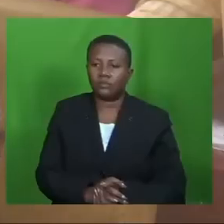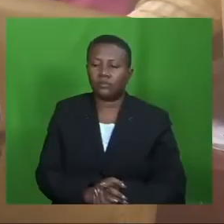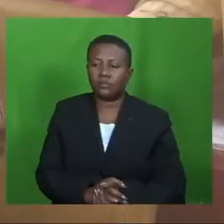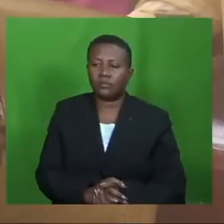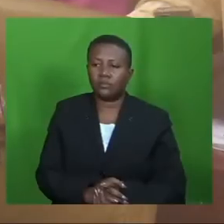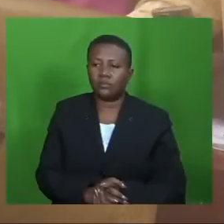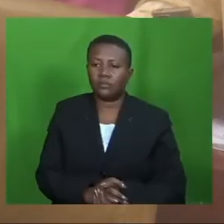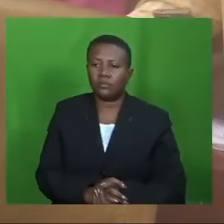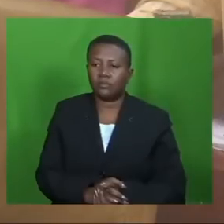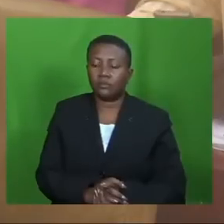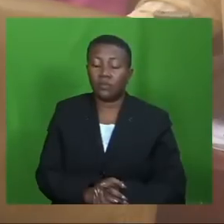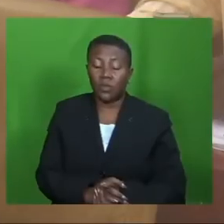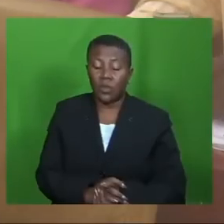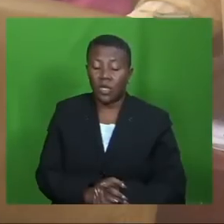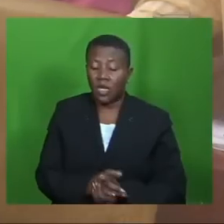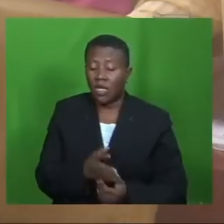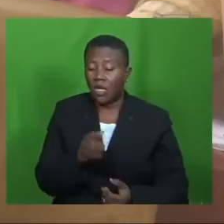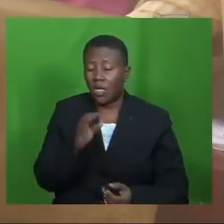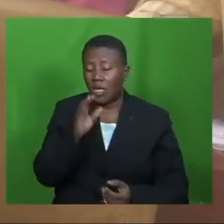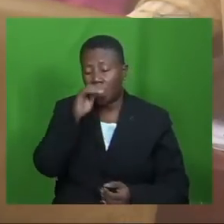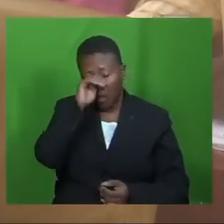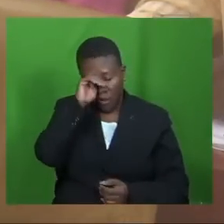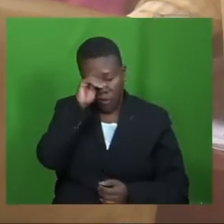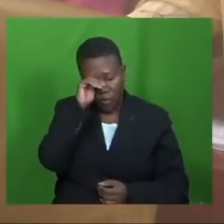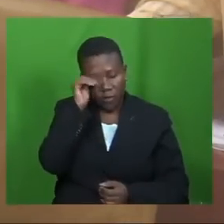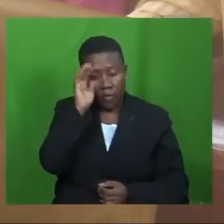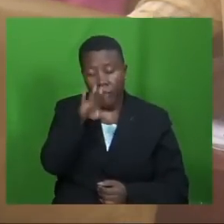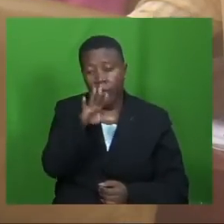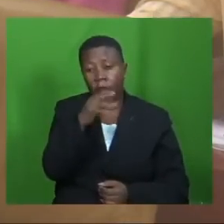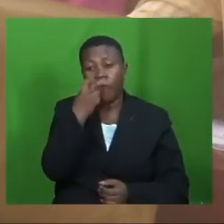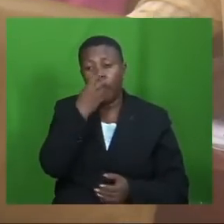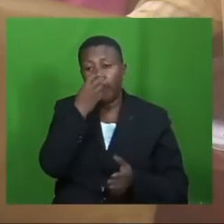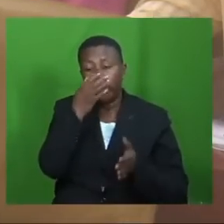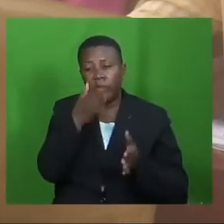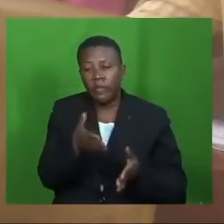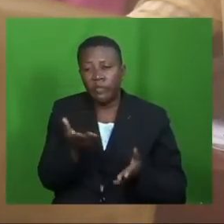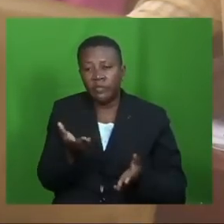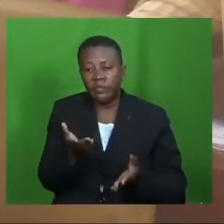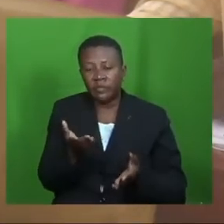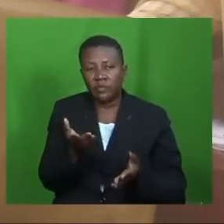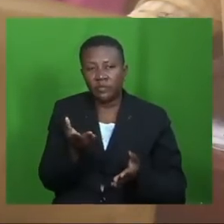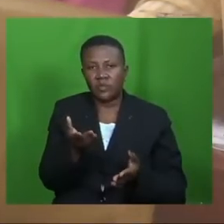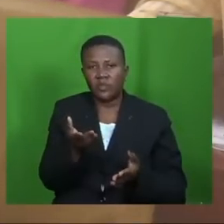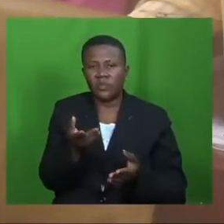the idea of putting up a legacy project